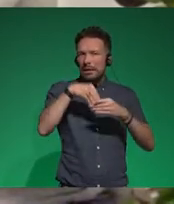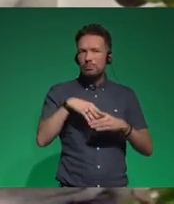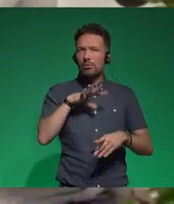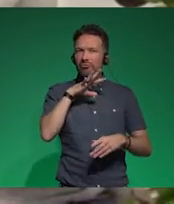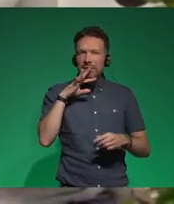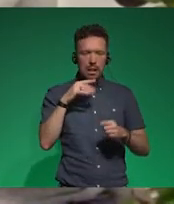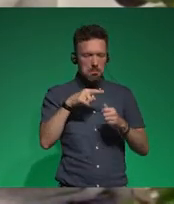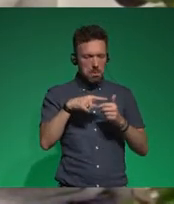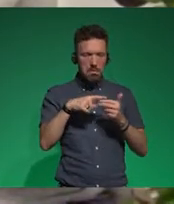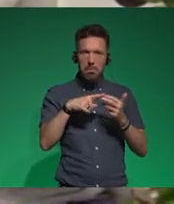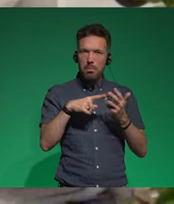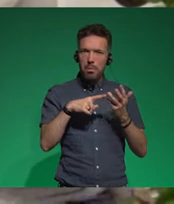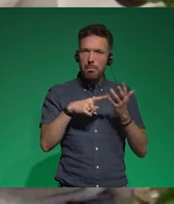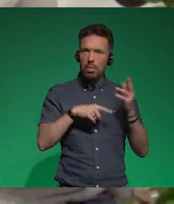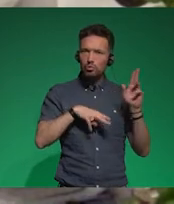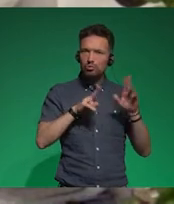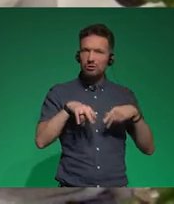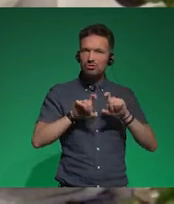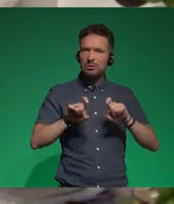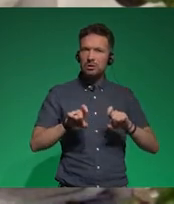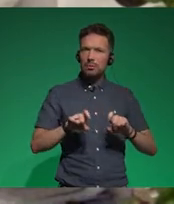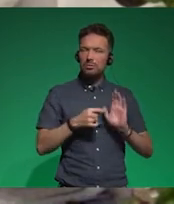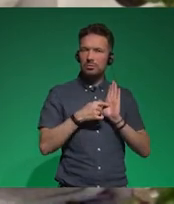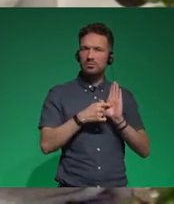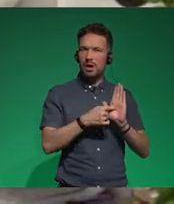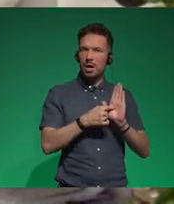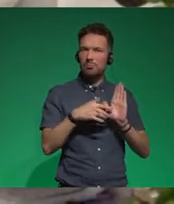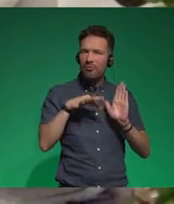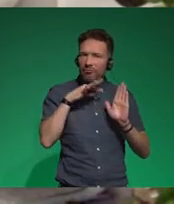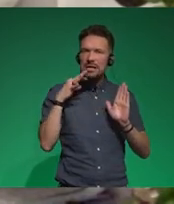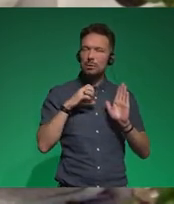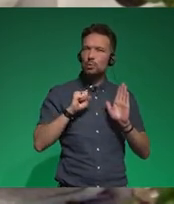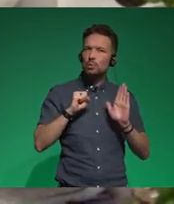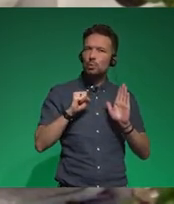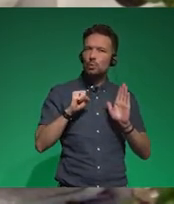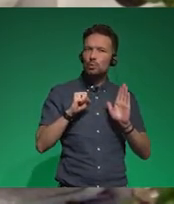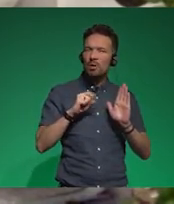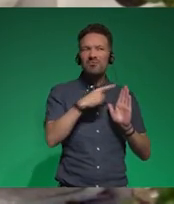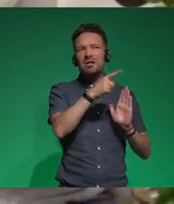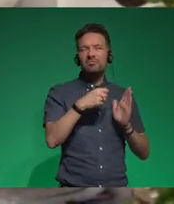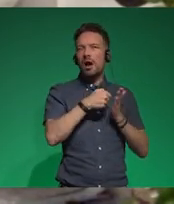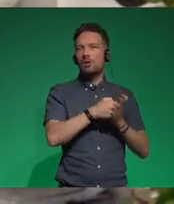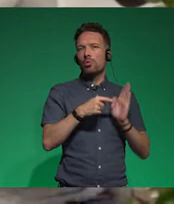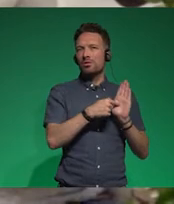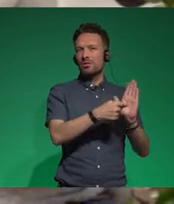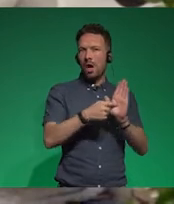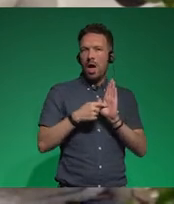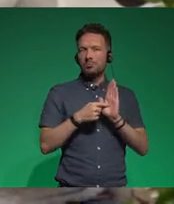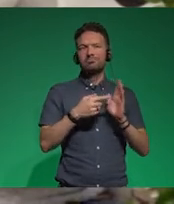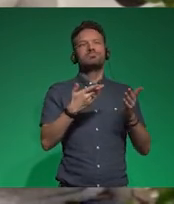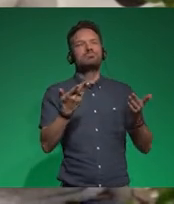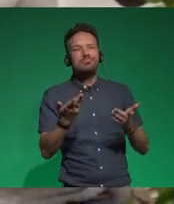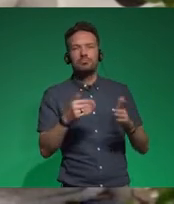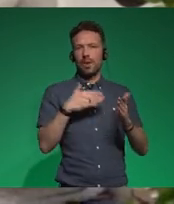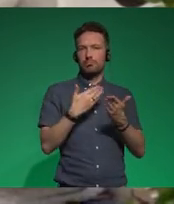of like giving back the agency and the voices to the people, that it's not.